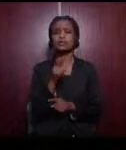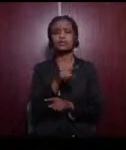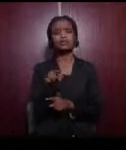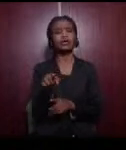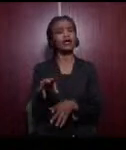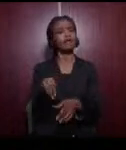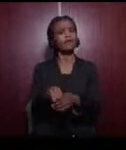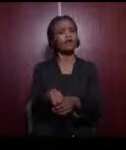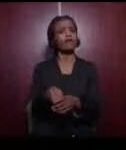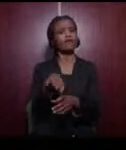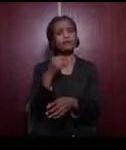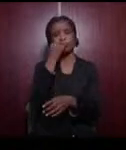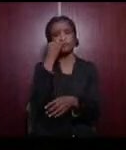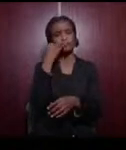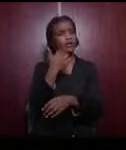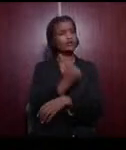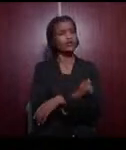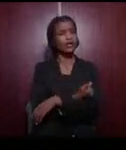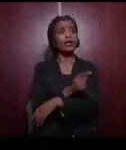do? Because